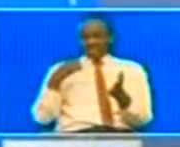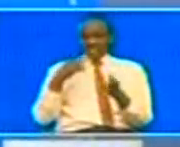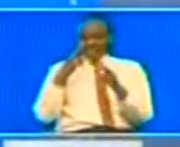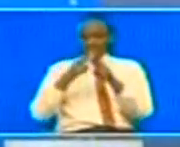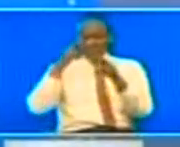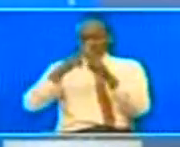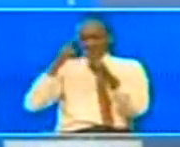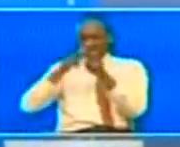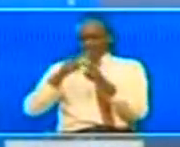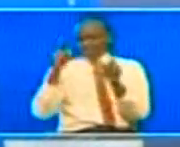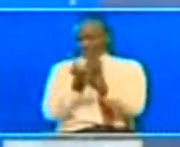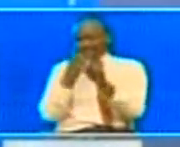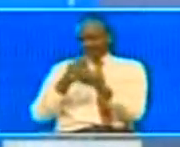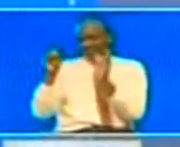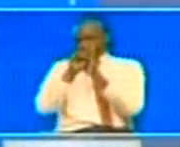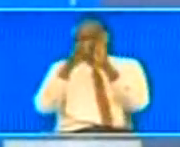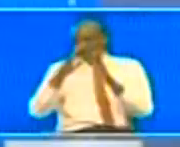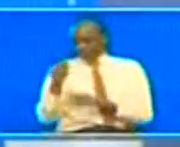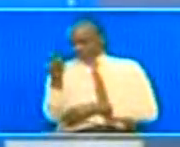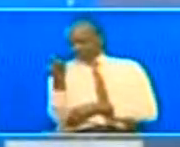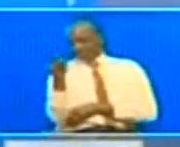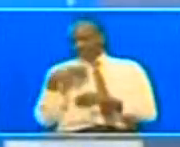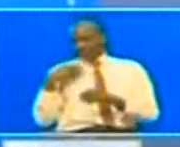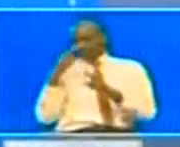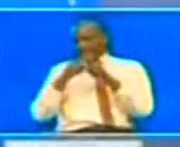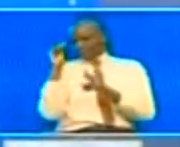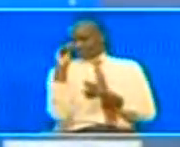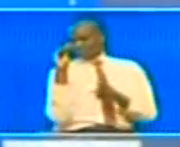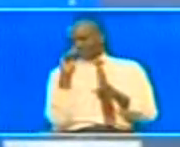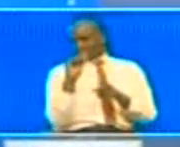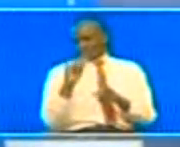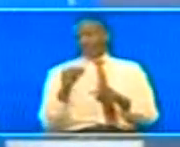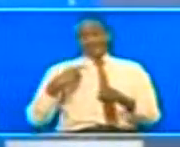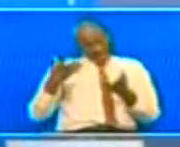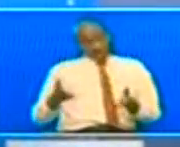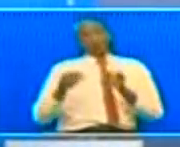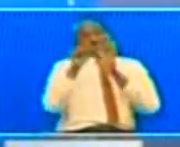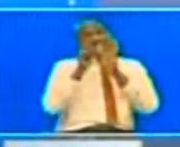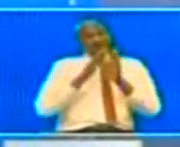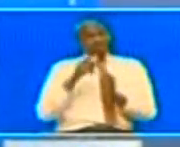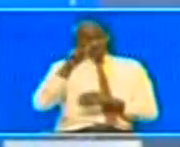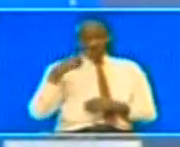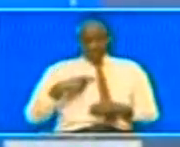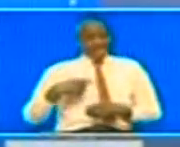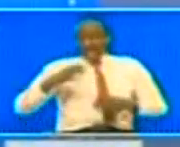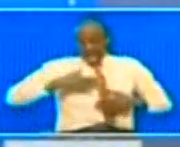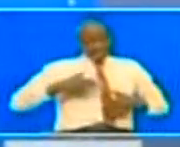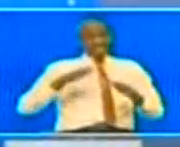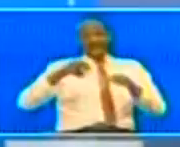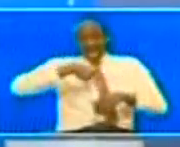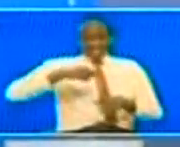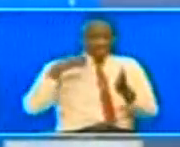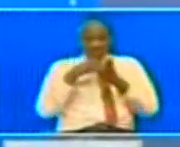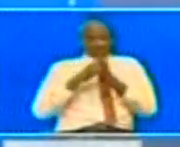name dropping, as has come out from State House today. They're distancing themselves from this incident. They're saying Mr.